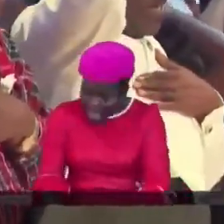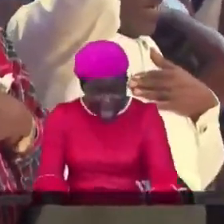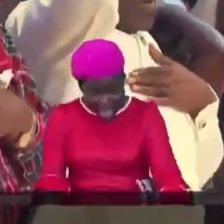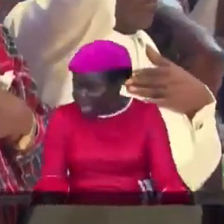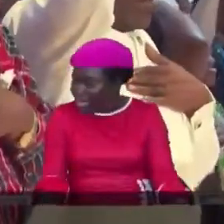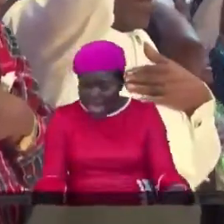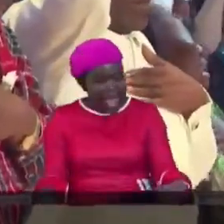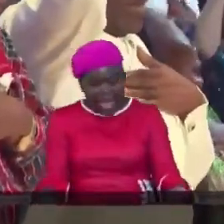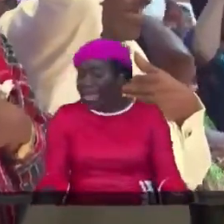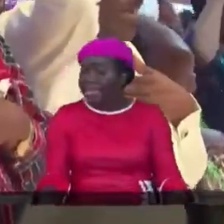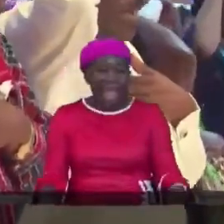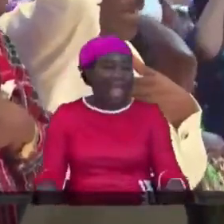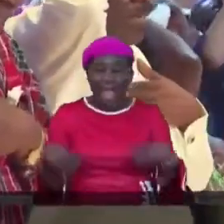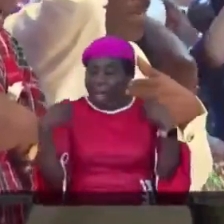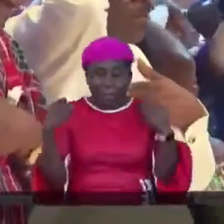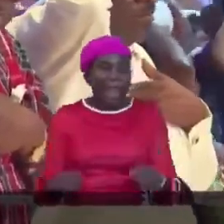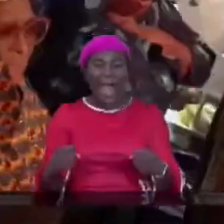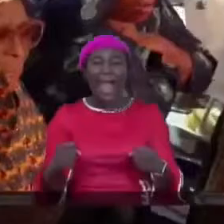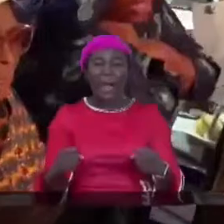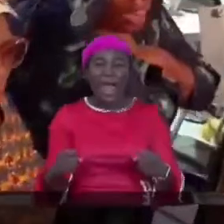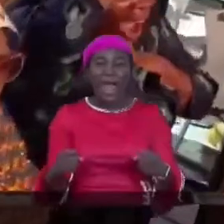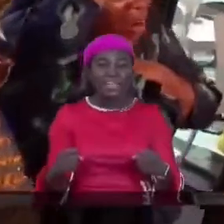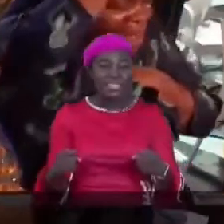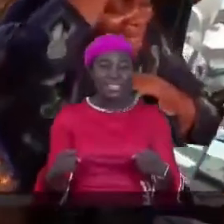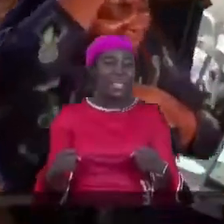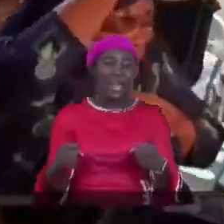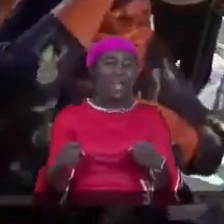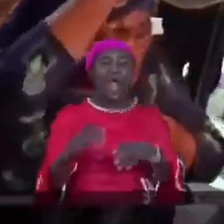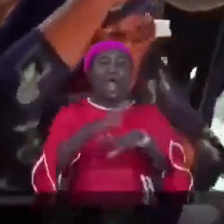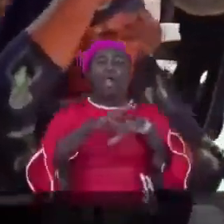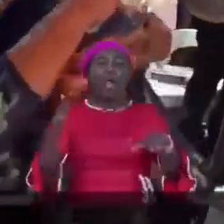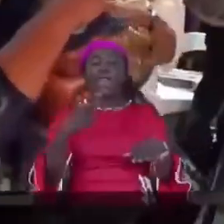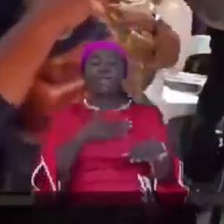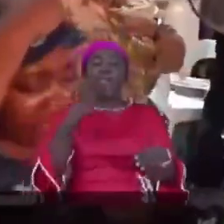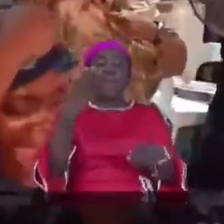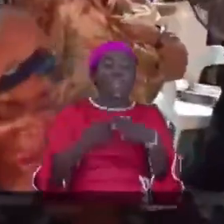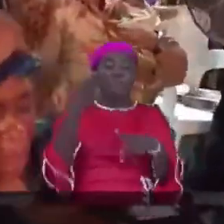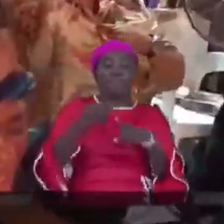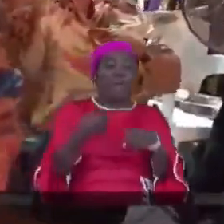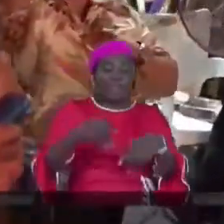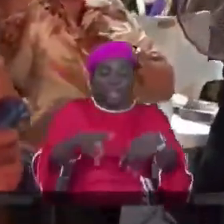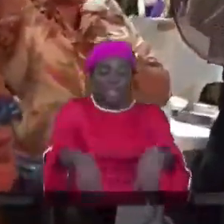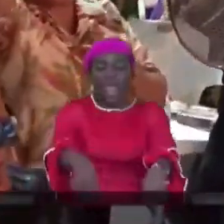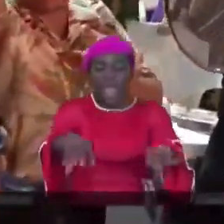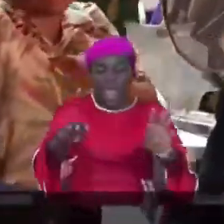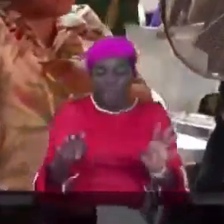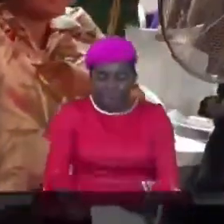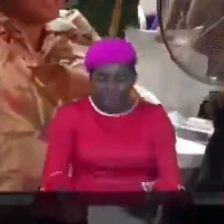Powers! Calling my name from the grave.